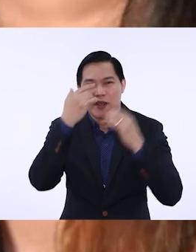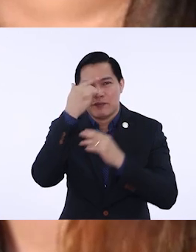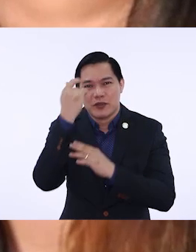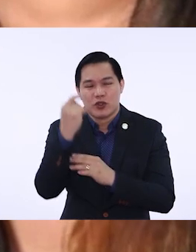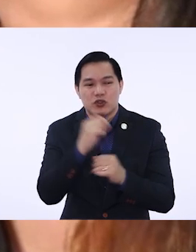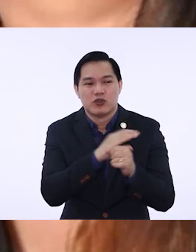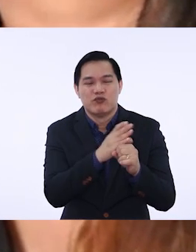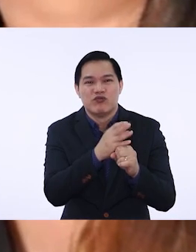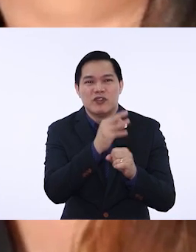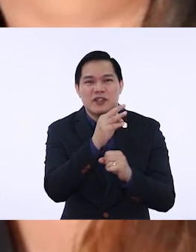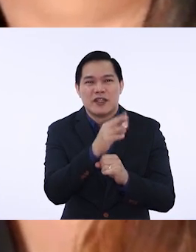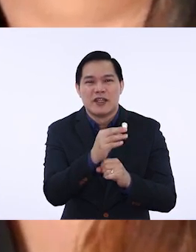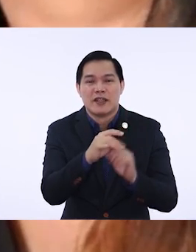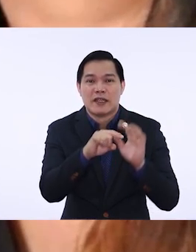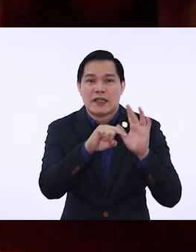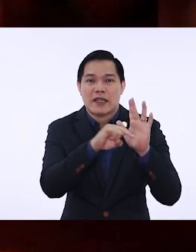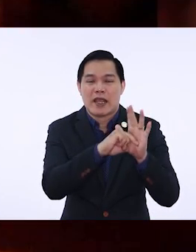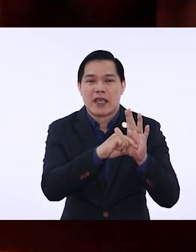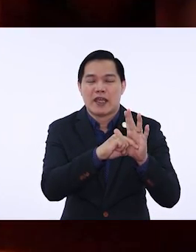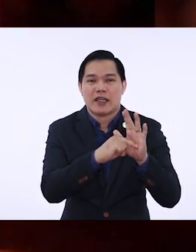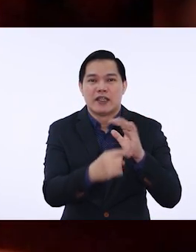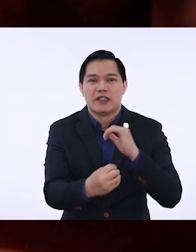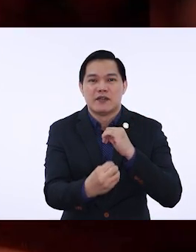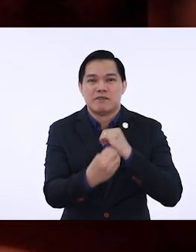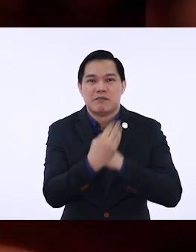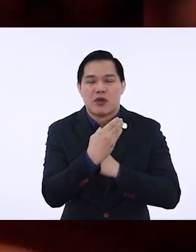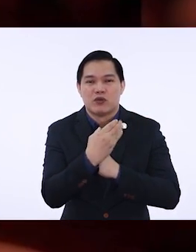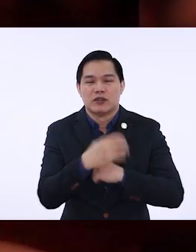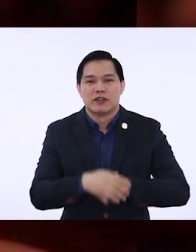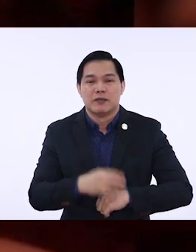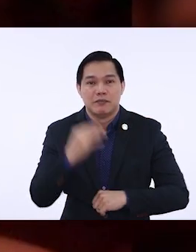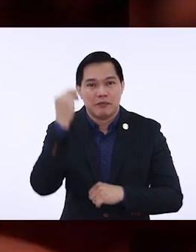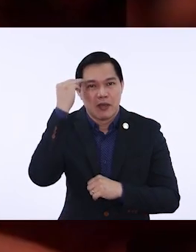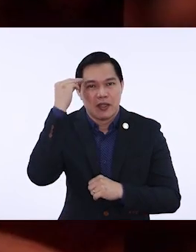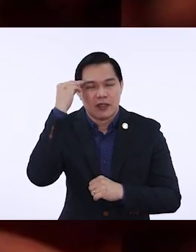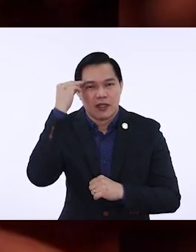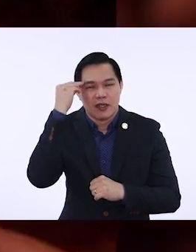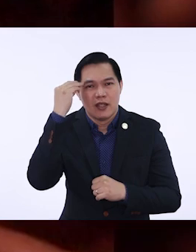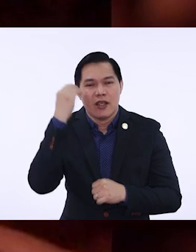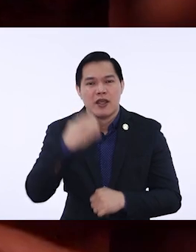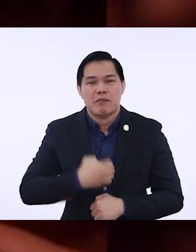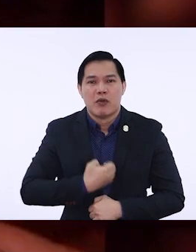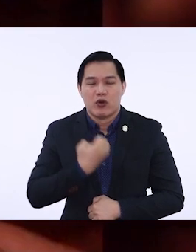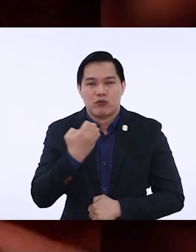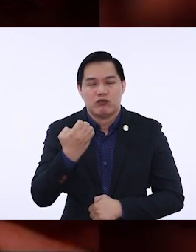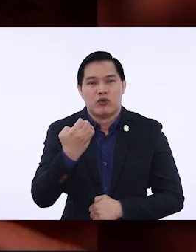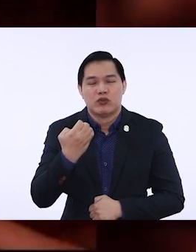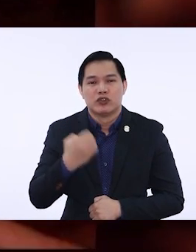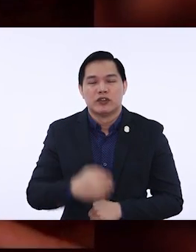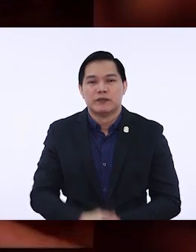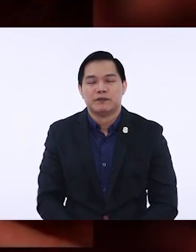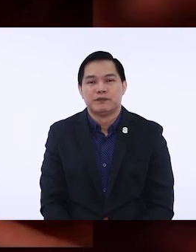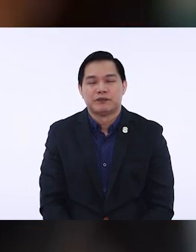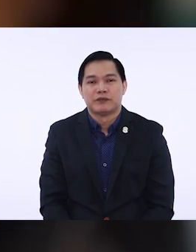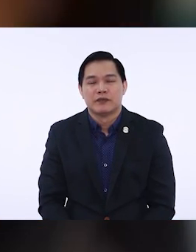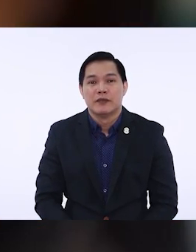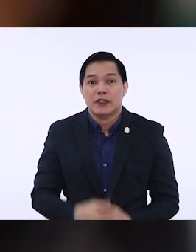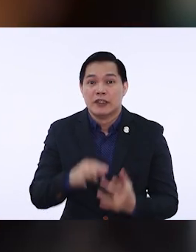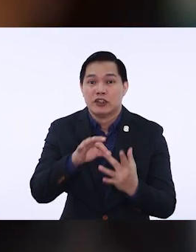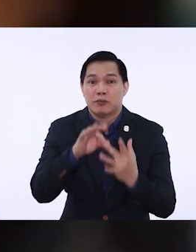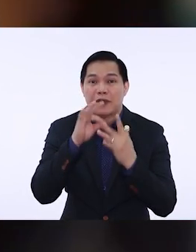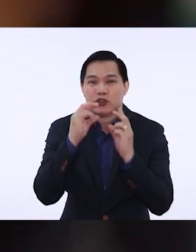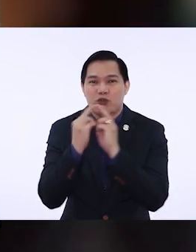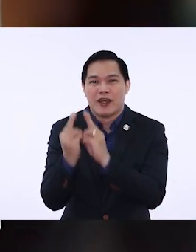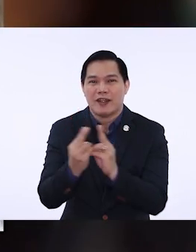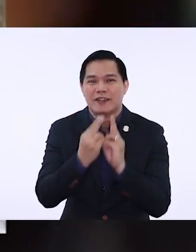pandemic's negative effect on everyone's mental and emotional health. Most importantly, they united once